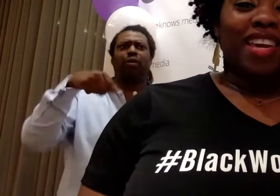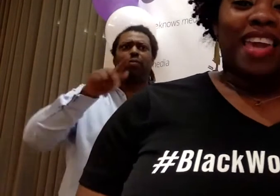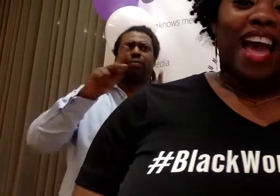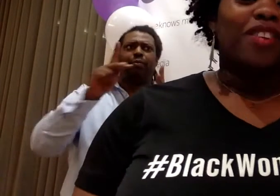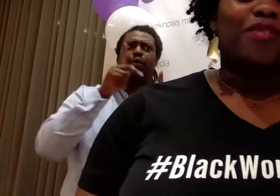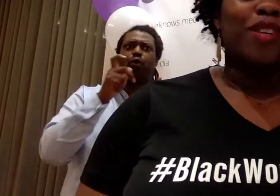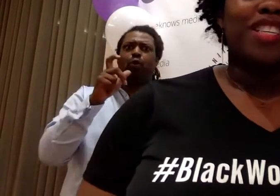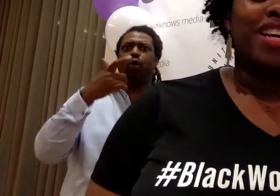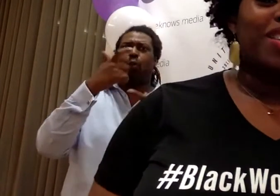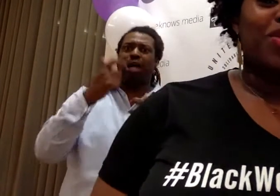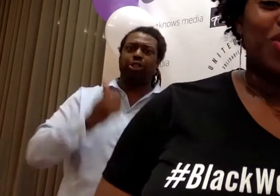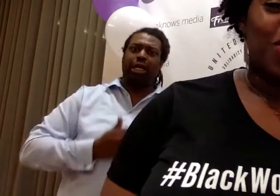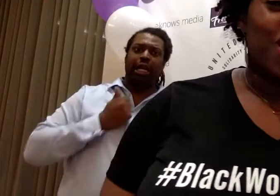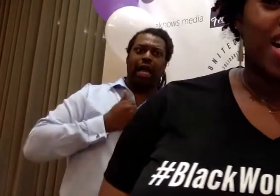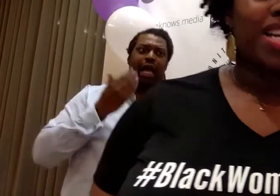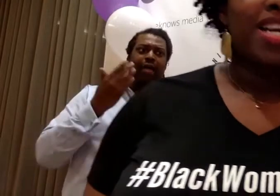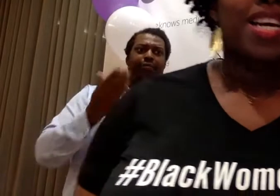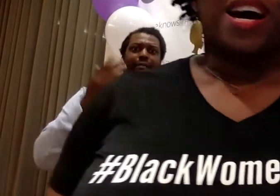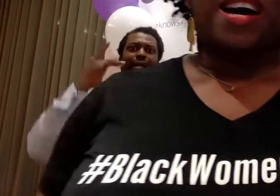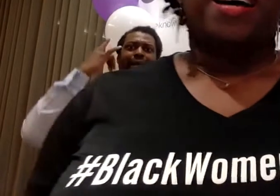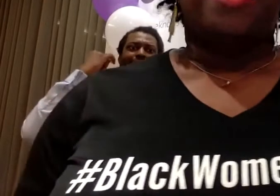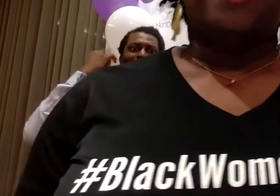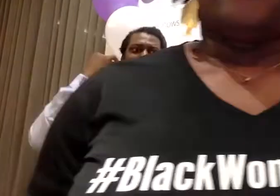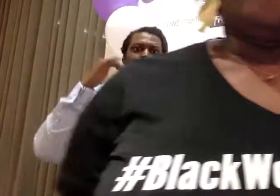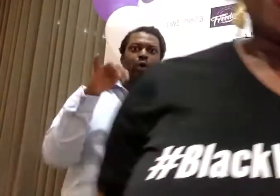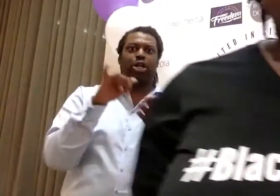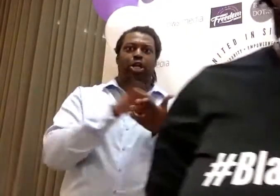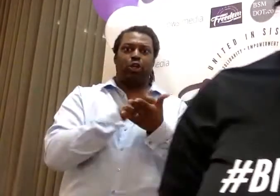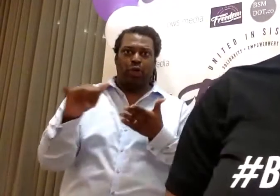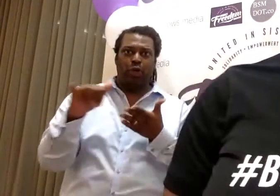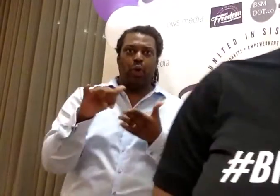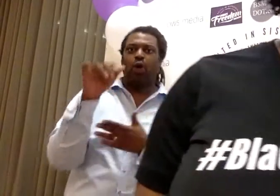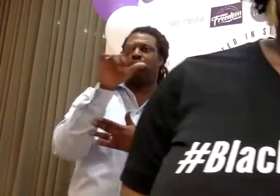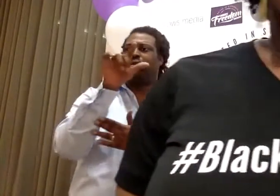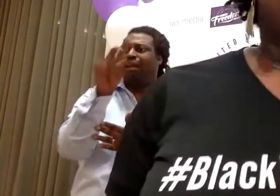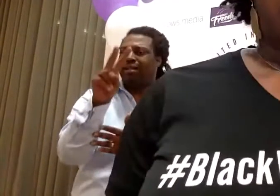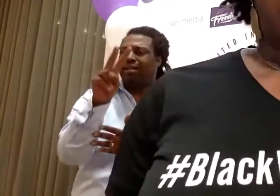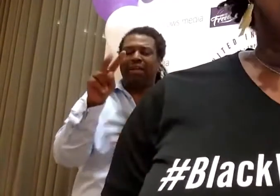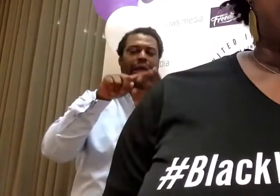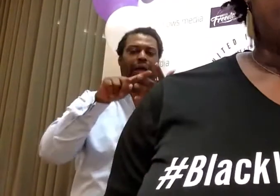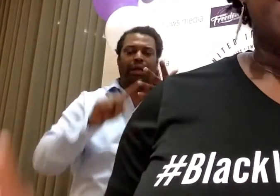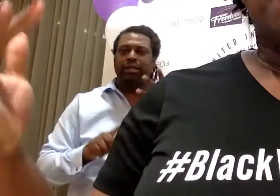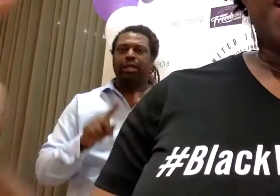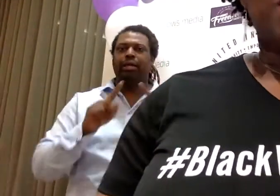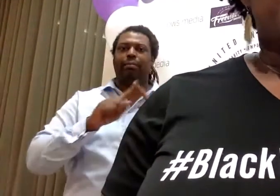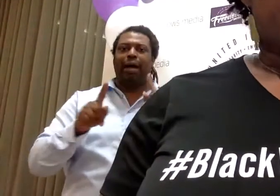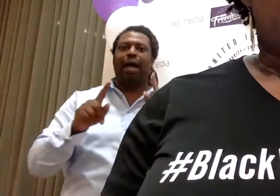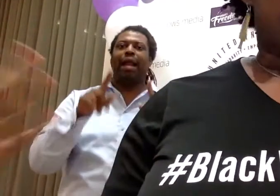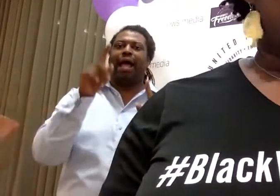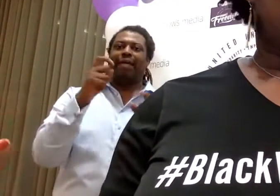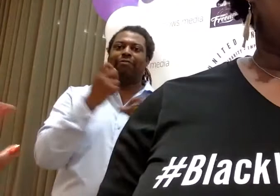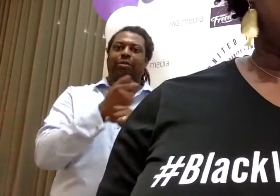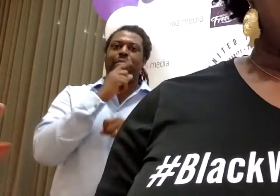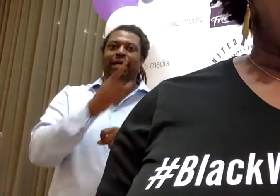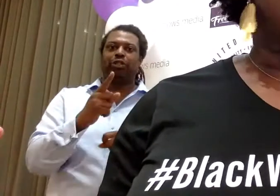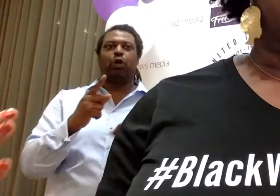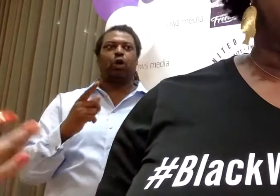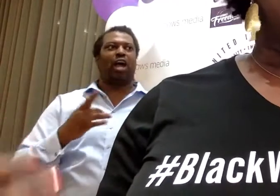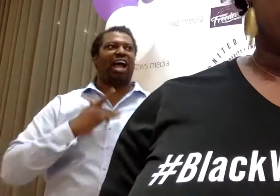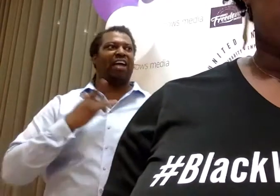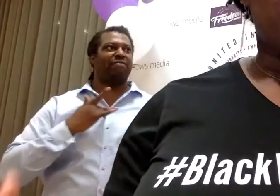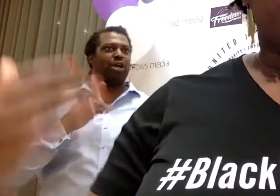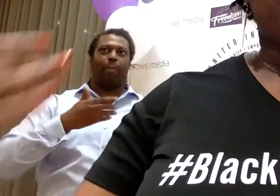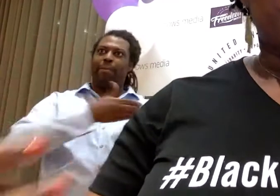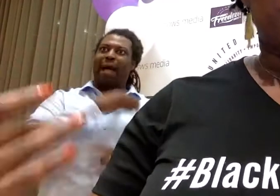may be in California, New York, Las Vegas, but I need to make sure I feel some power